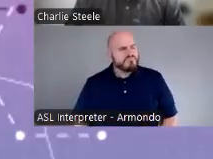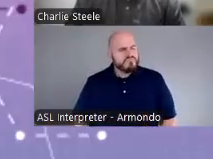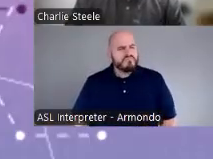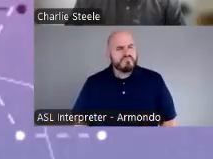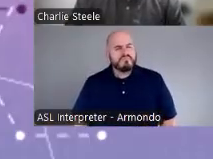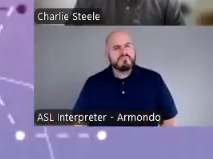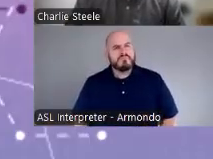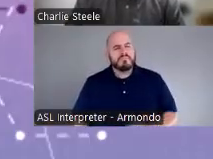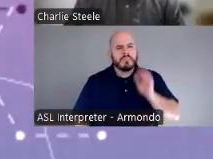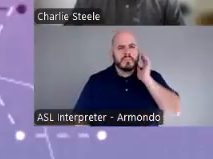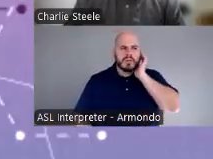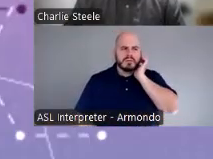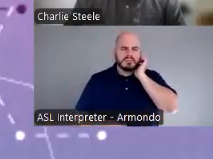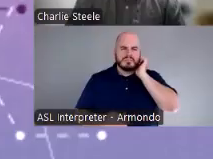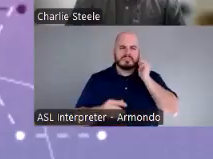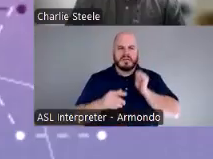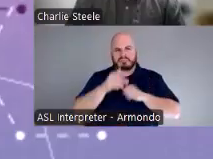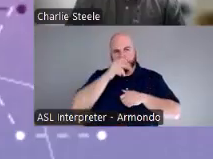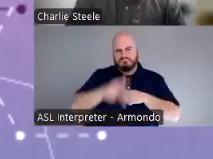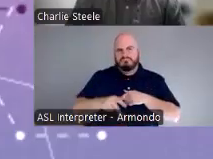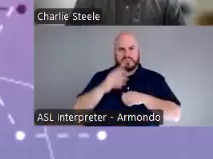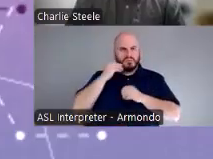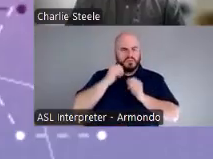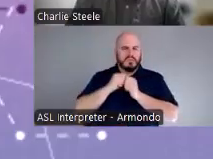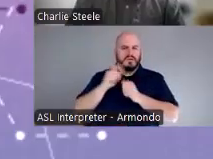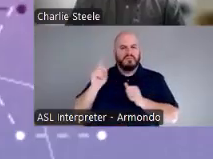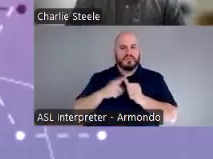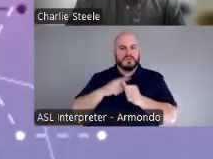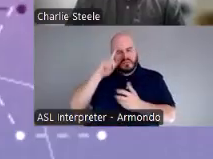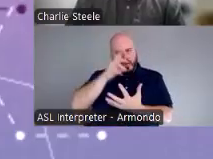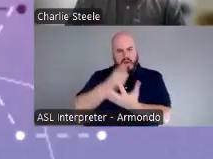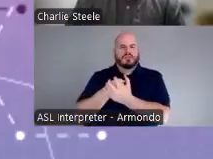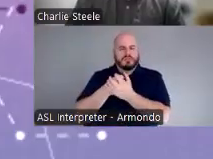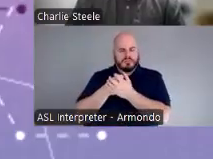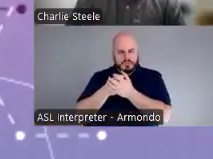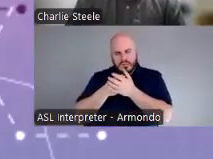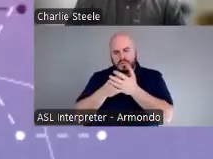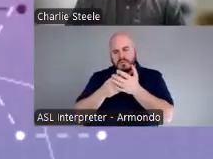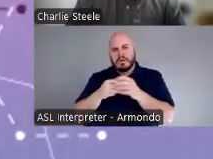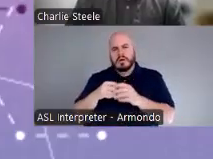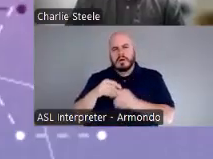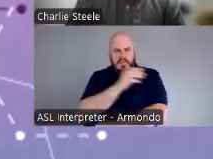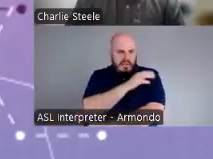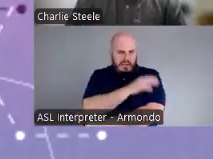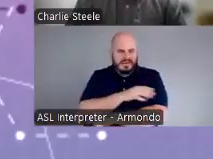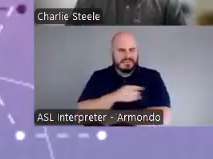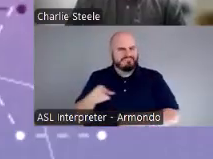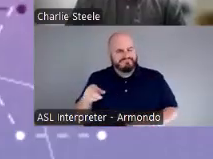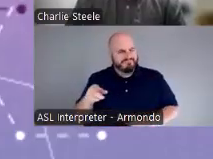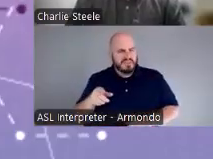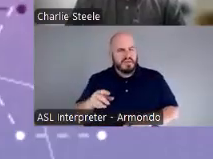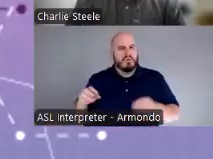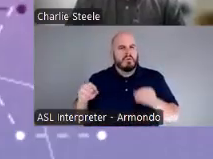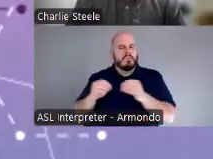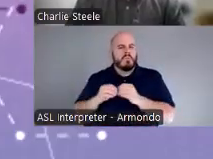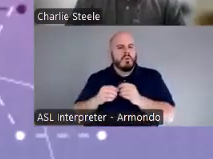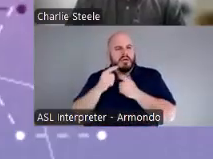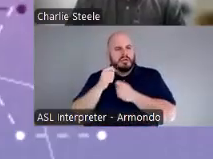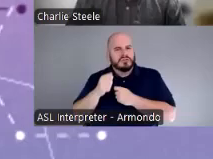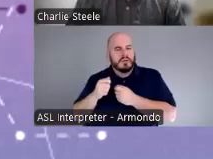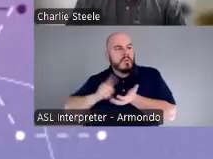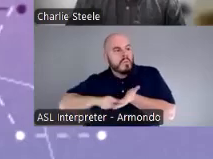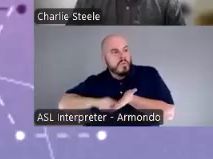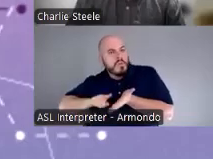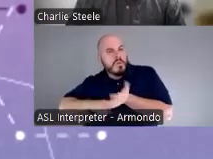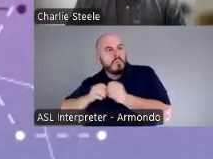a really poor experience with my first concussion clinic. They were more interested in furthering their own research than actually